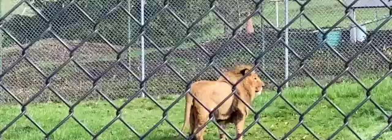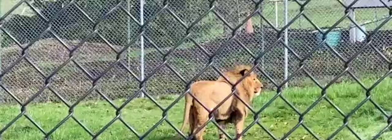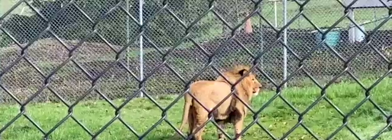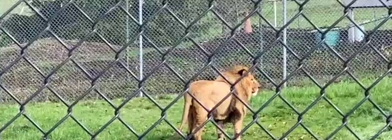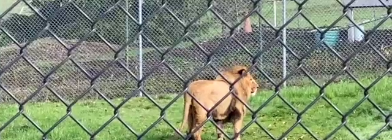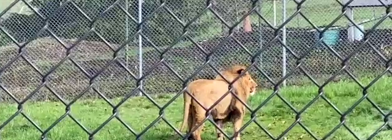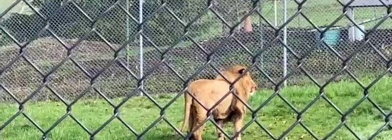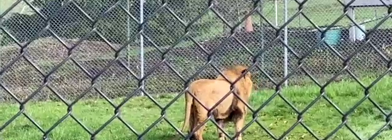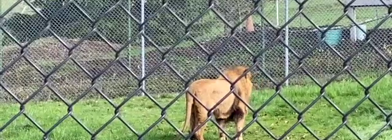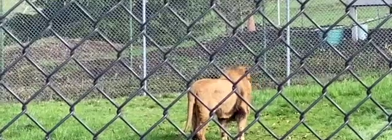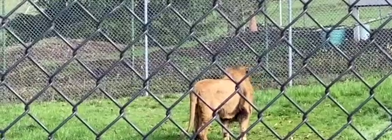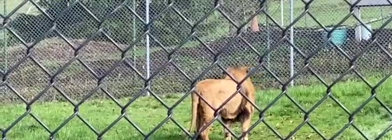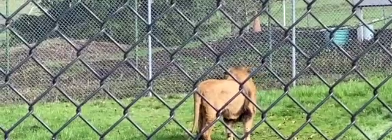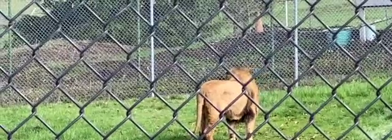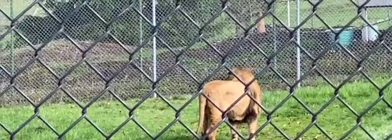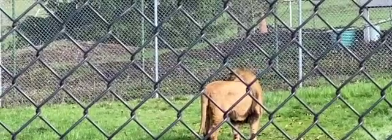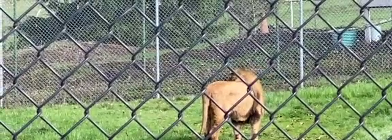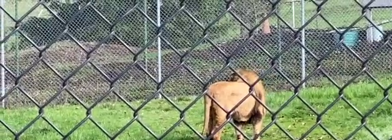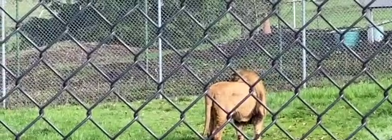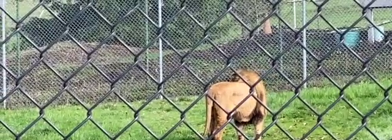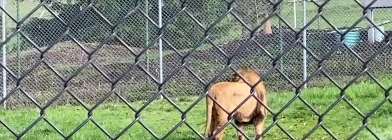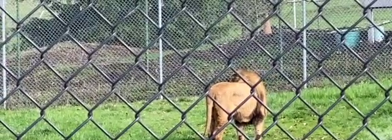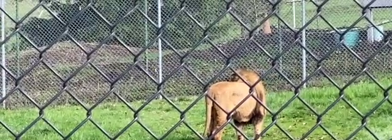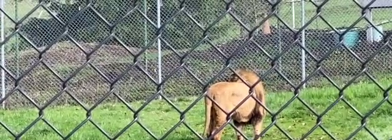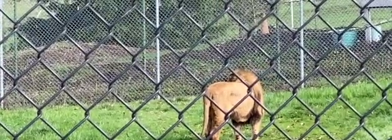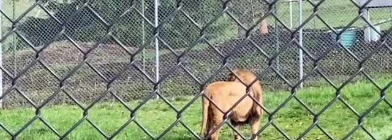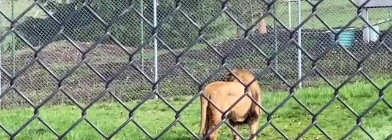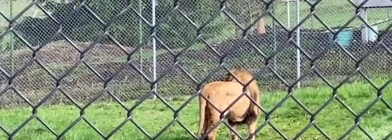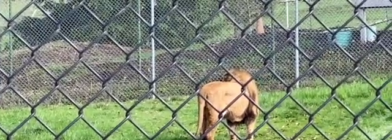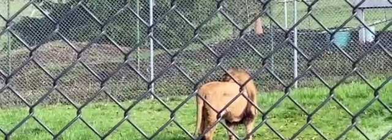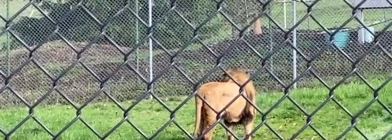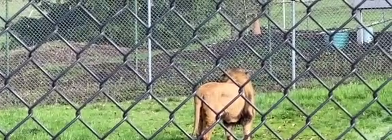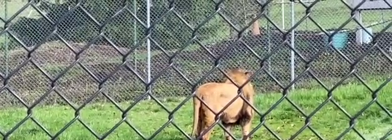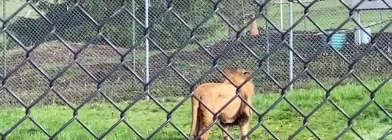He's got his winter coat on.